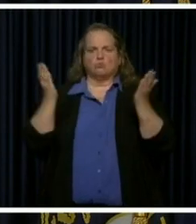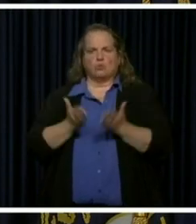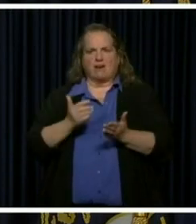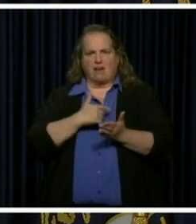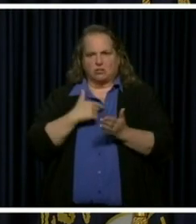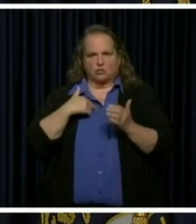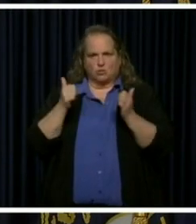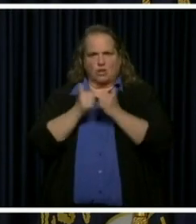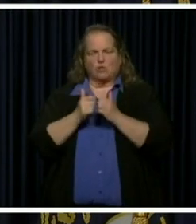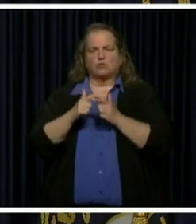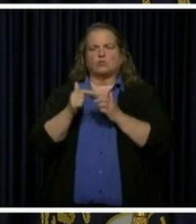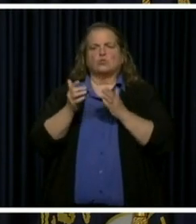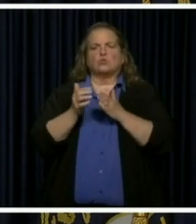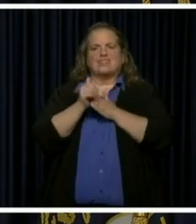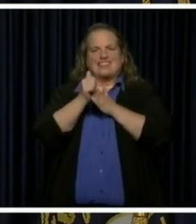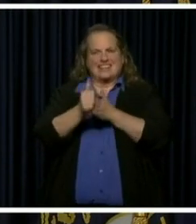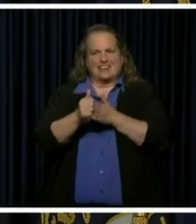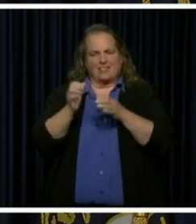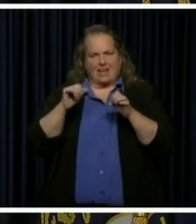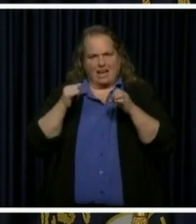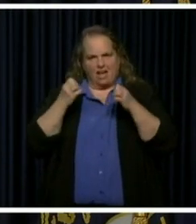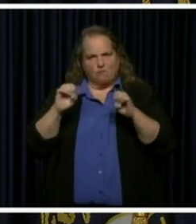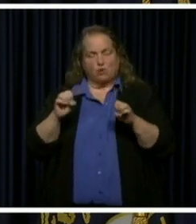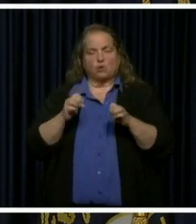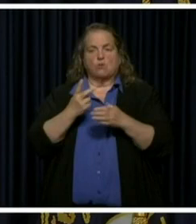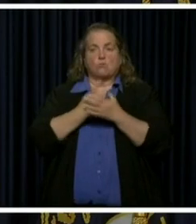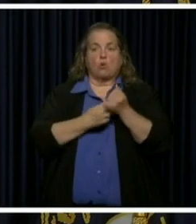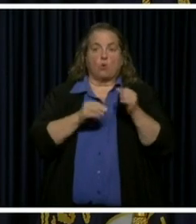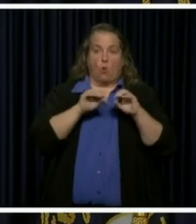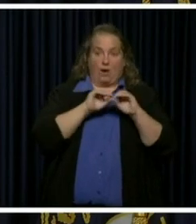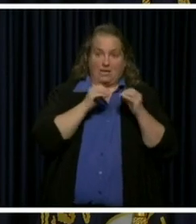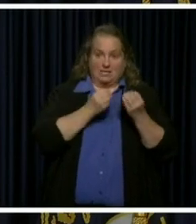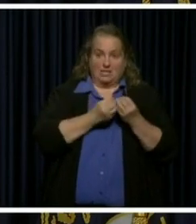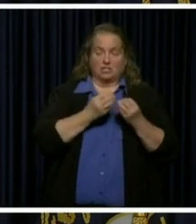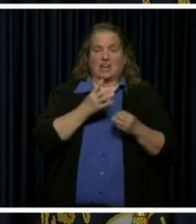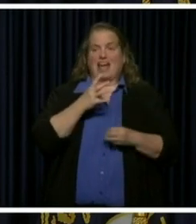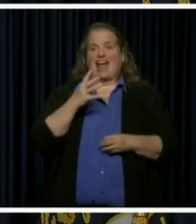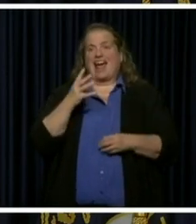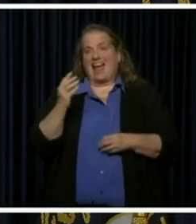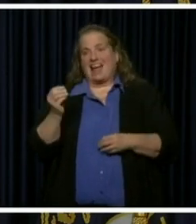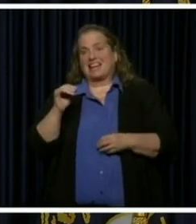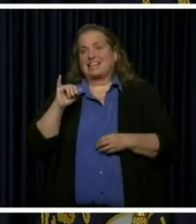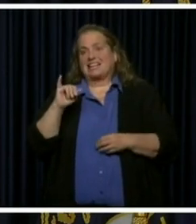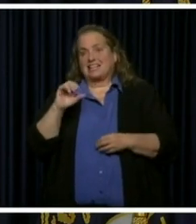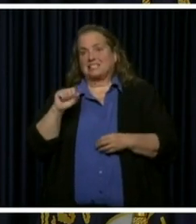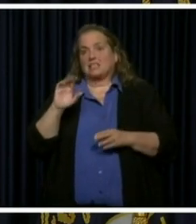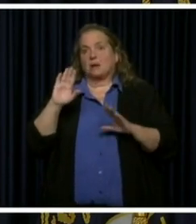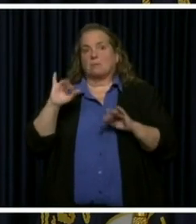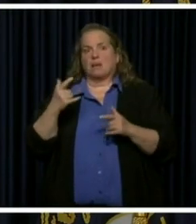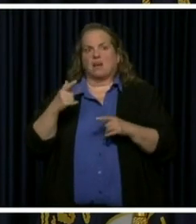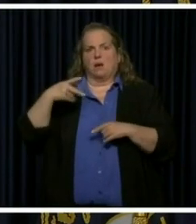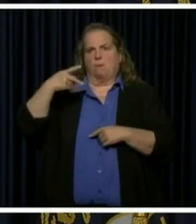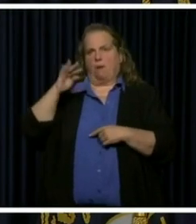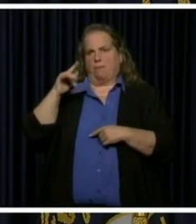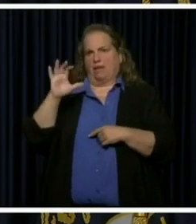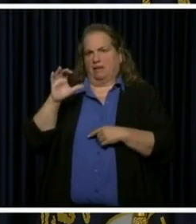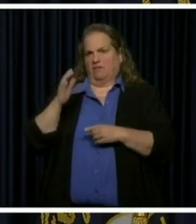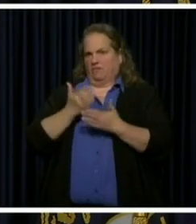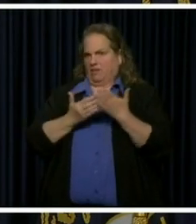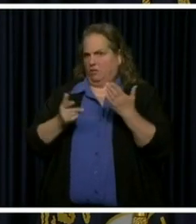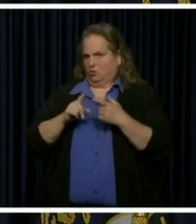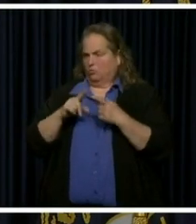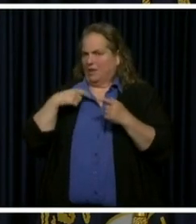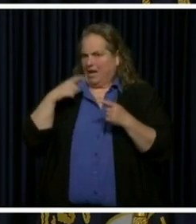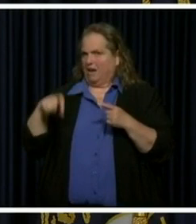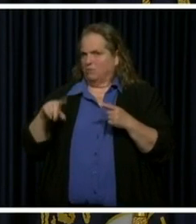together and to lead this effort that is both organizational and is a big public affair